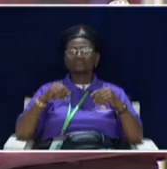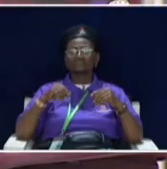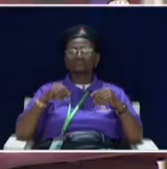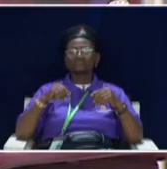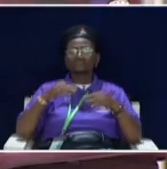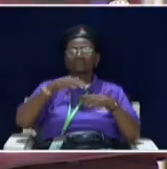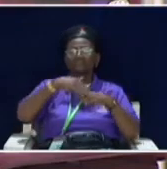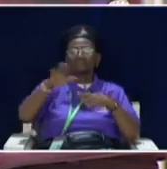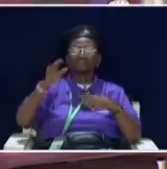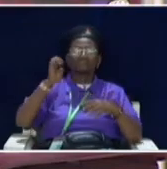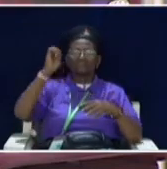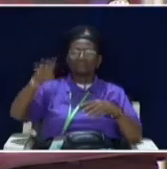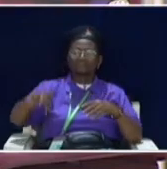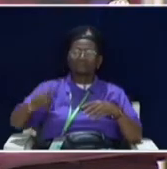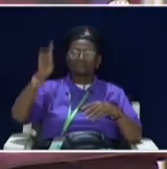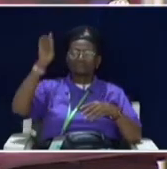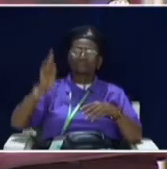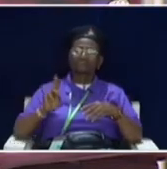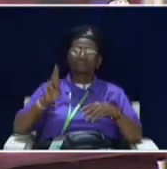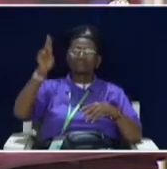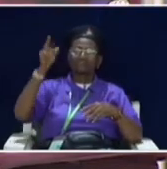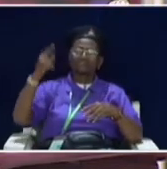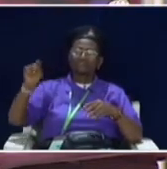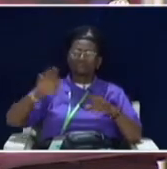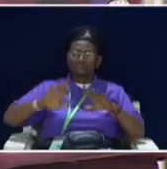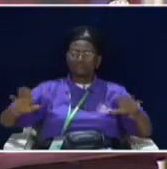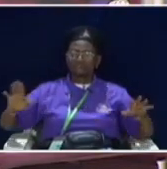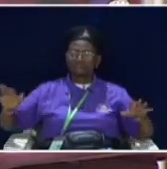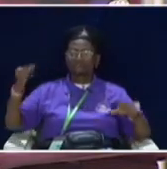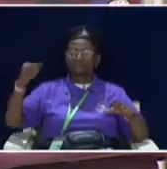After he picked up the children